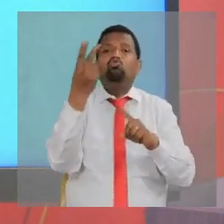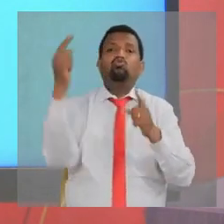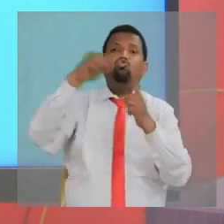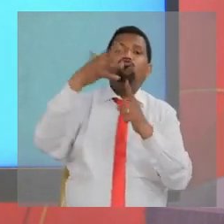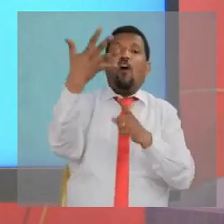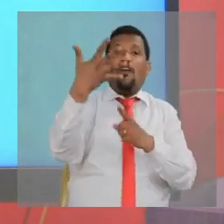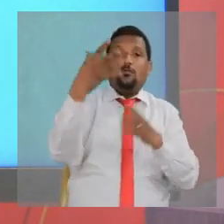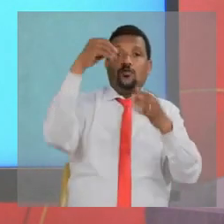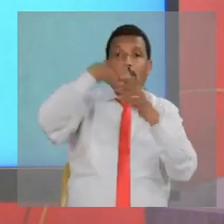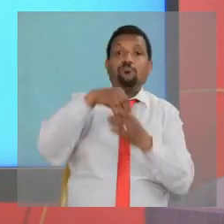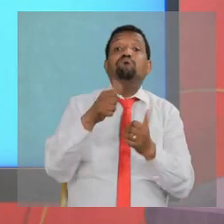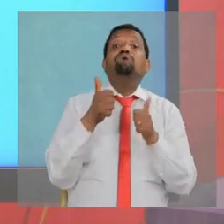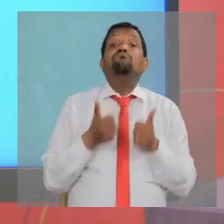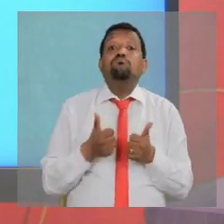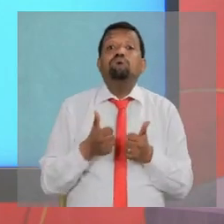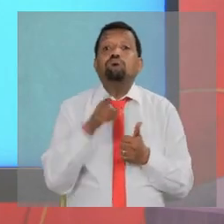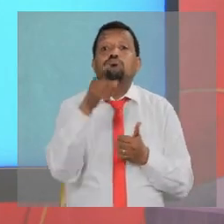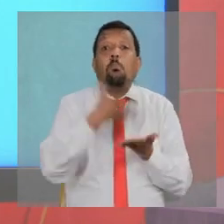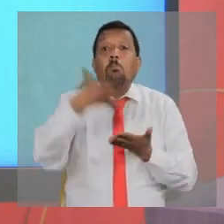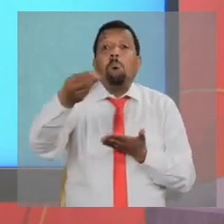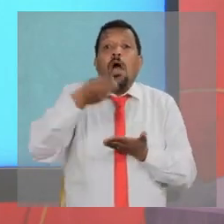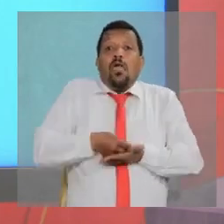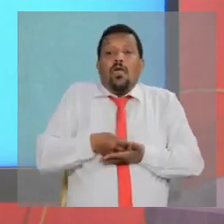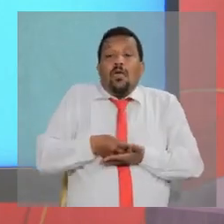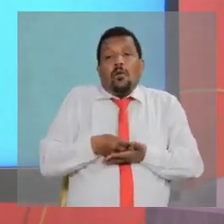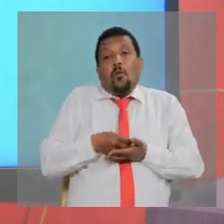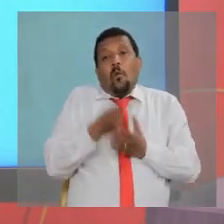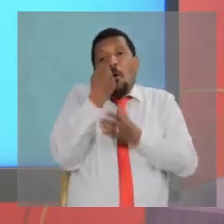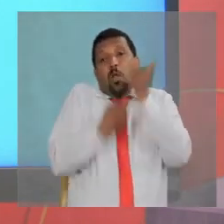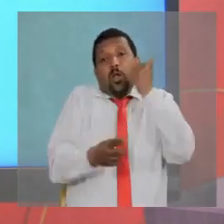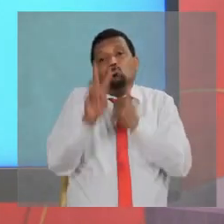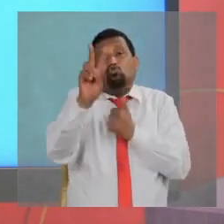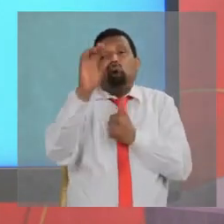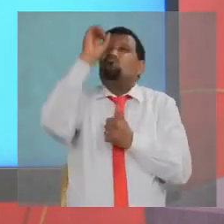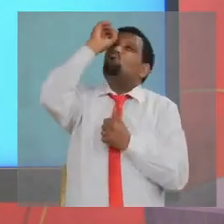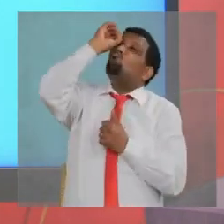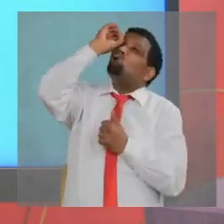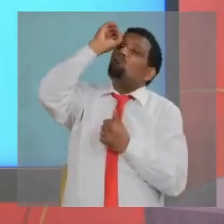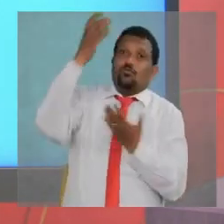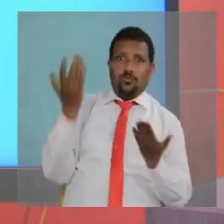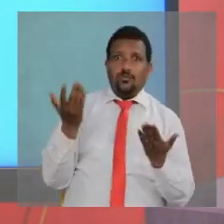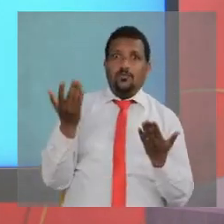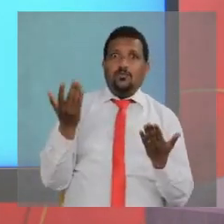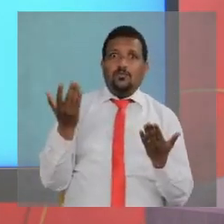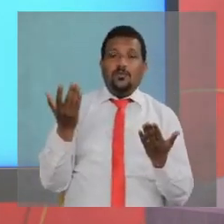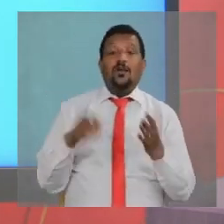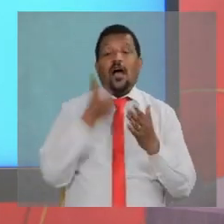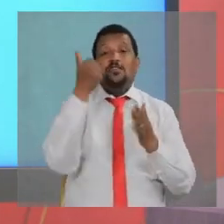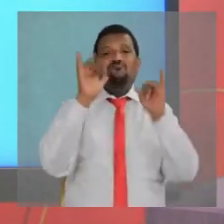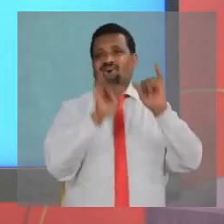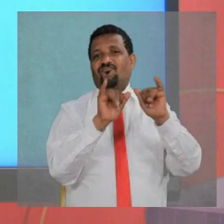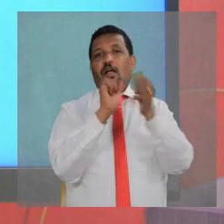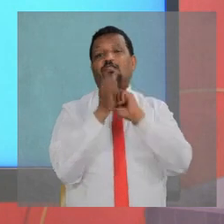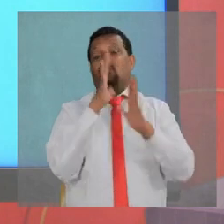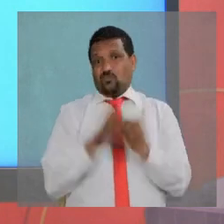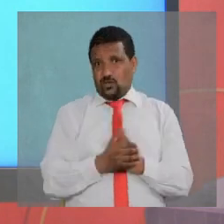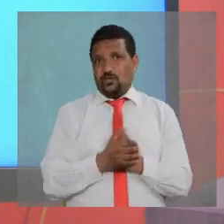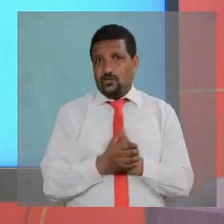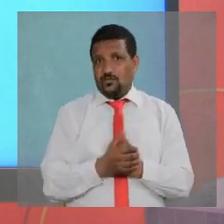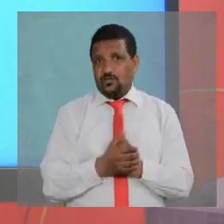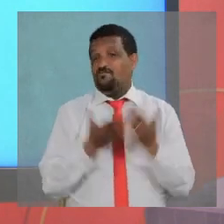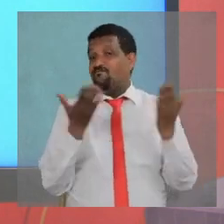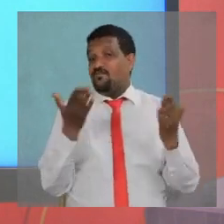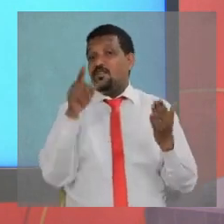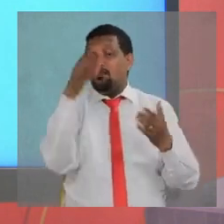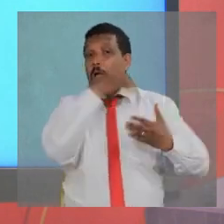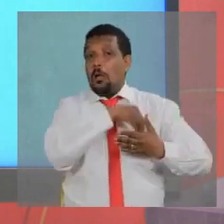5, then you will buy only 2 eggs. So other things remain unchanged, especially if